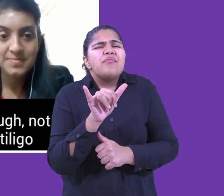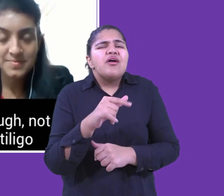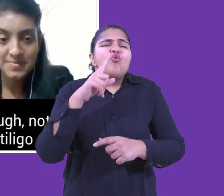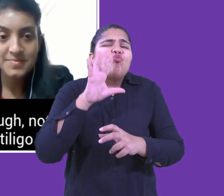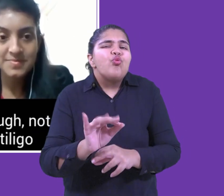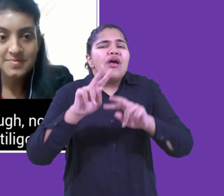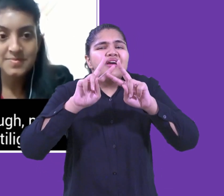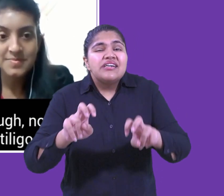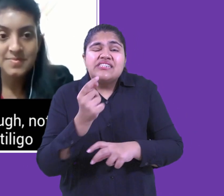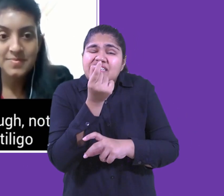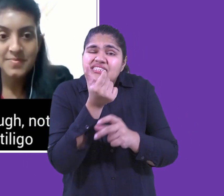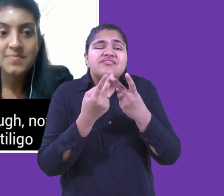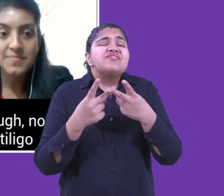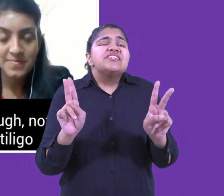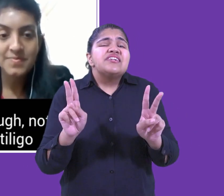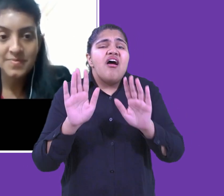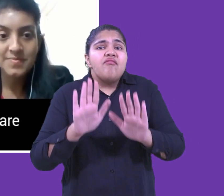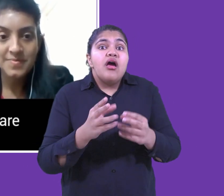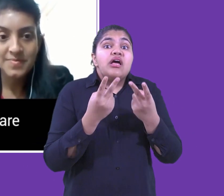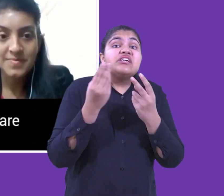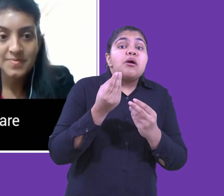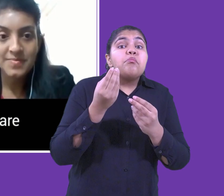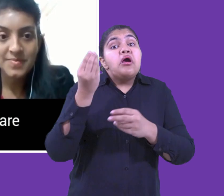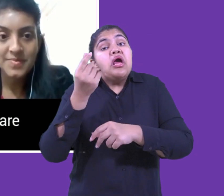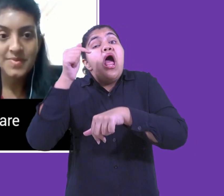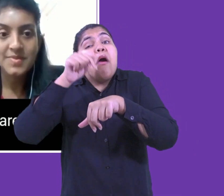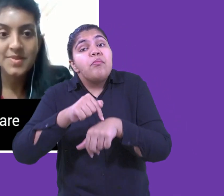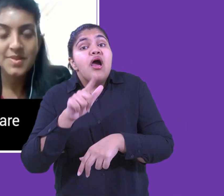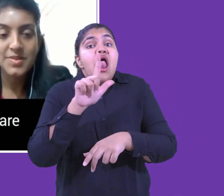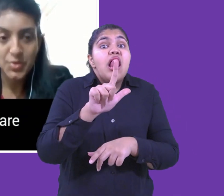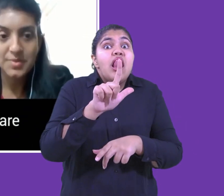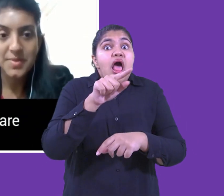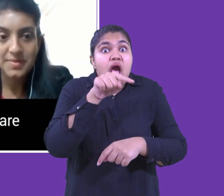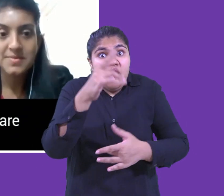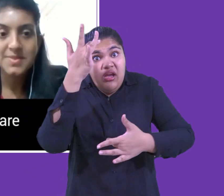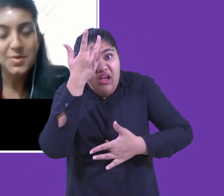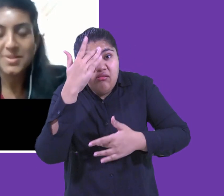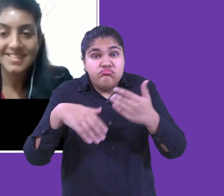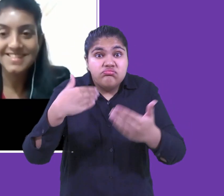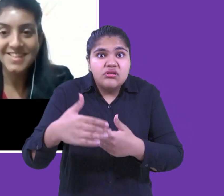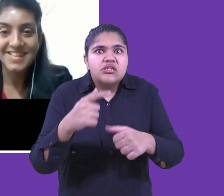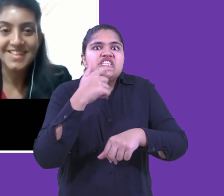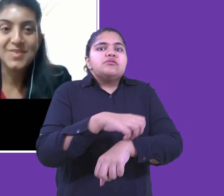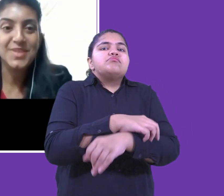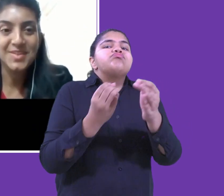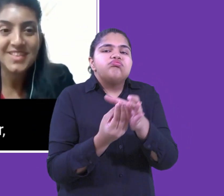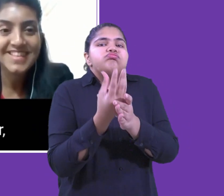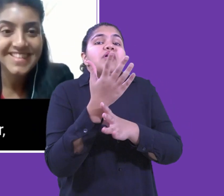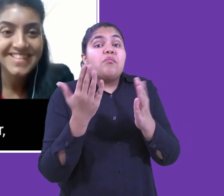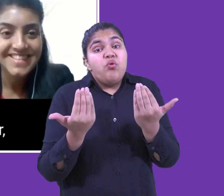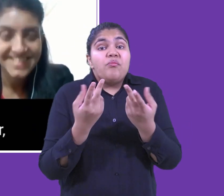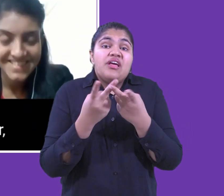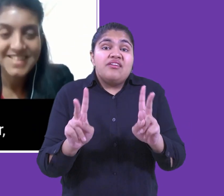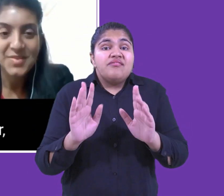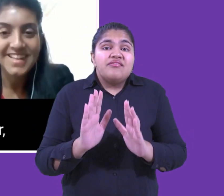all leukoderma cases are not vitiligo, and all vitiligo cases are not leucoderma. Okay, leukoderma okay, for doctor.